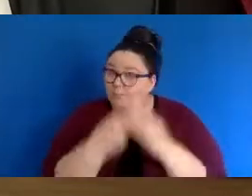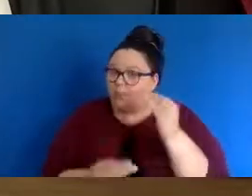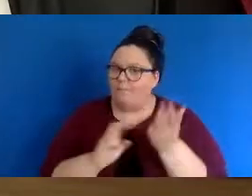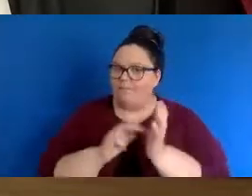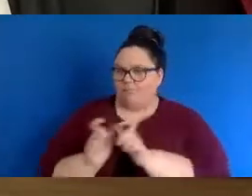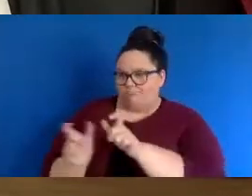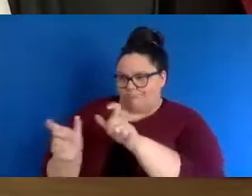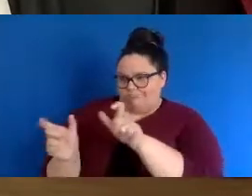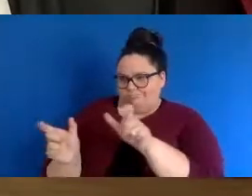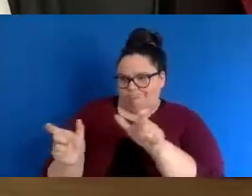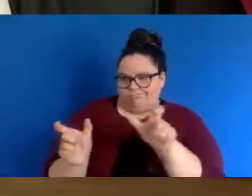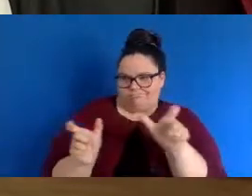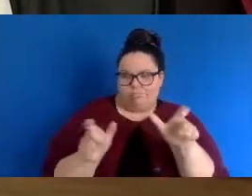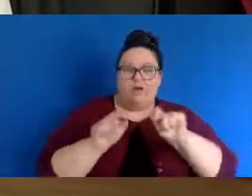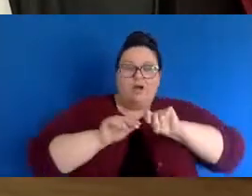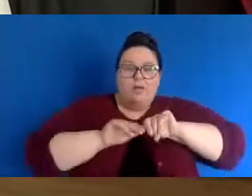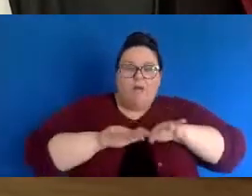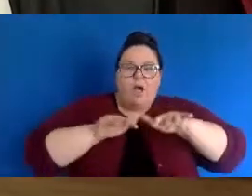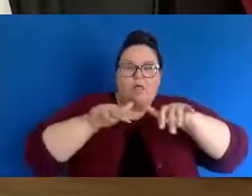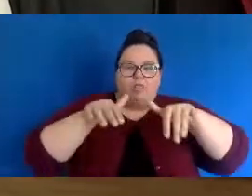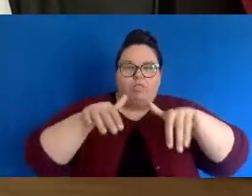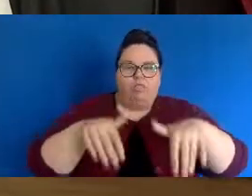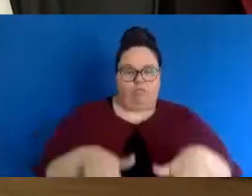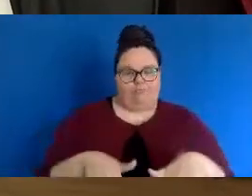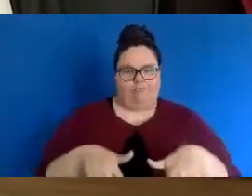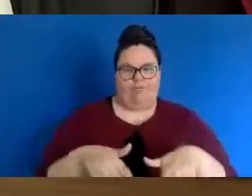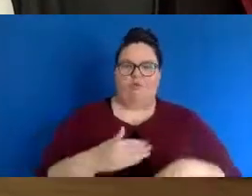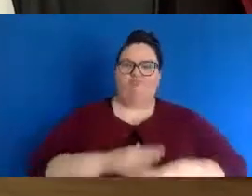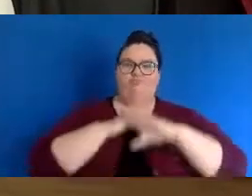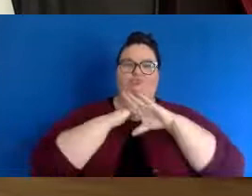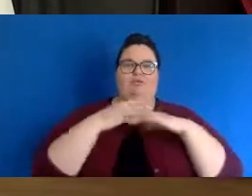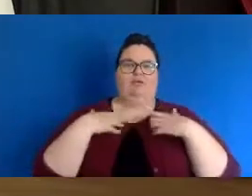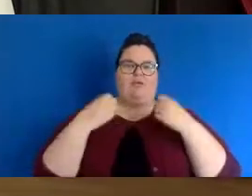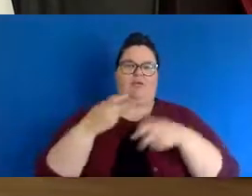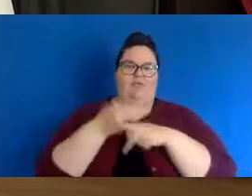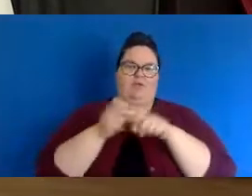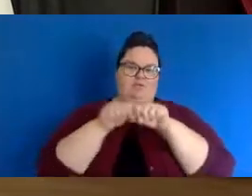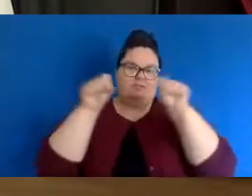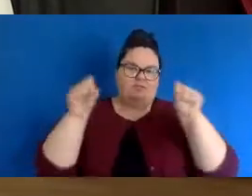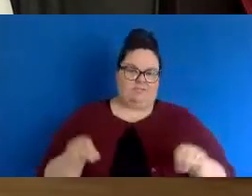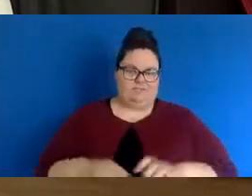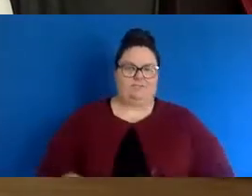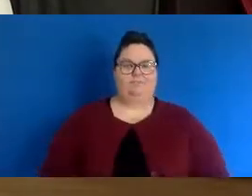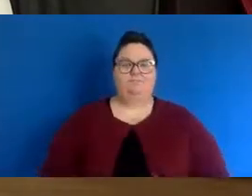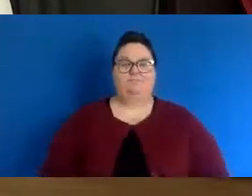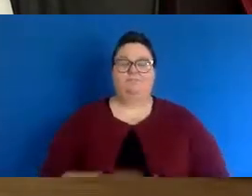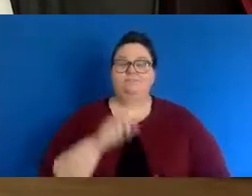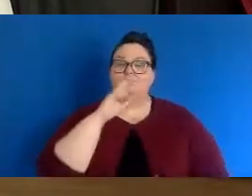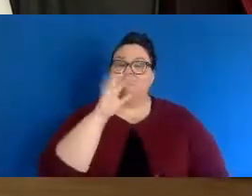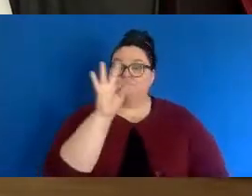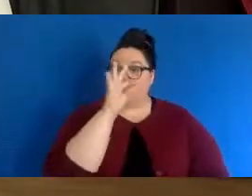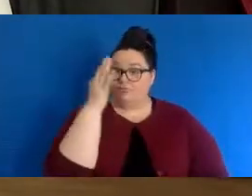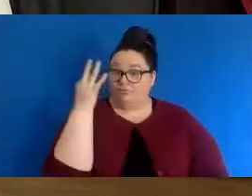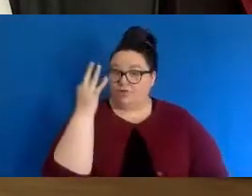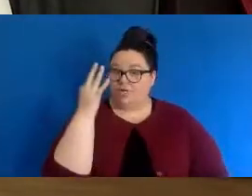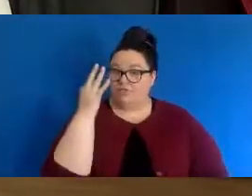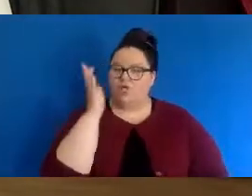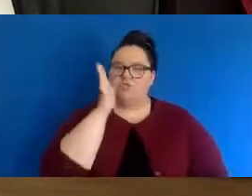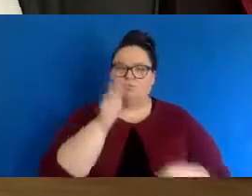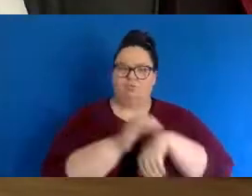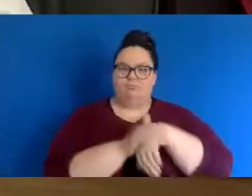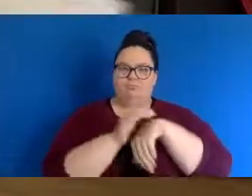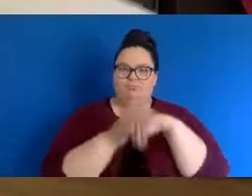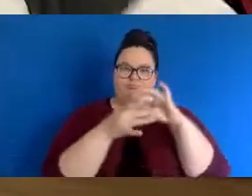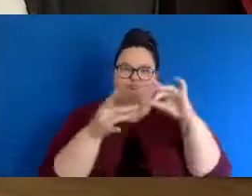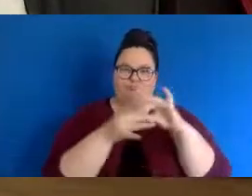effectively slow the spread of the virus and protect our healthcare system. Aujourd'hui, Santé publique confirme qu'il y a... Today, Public Health has confirmed